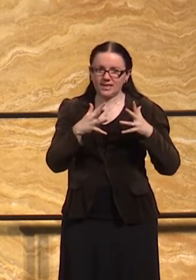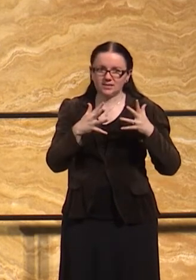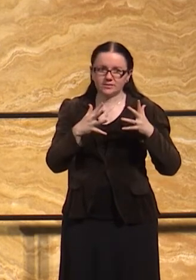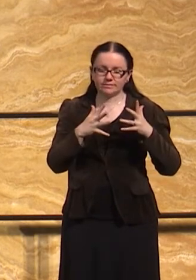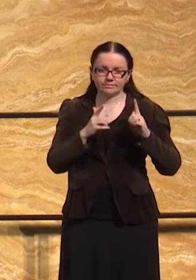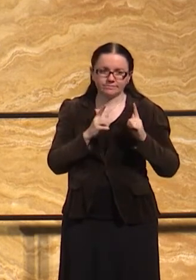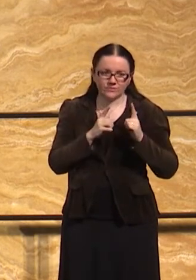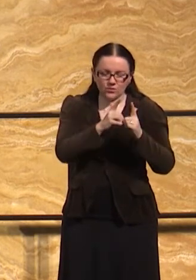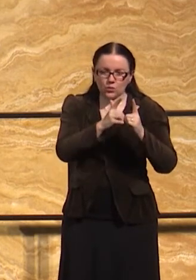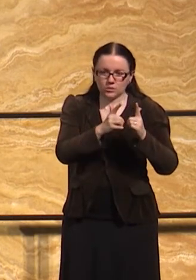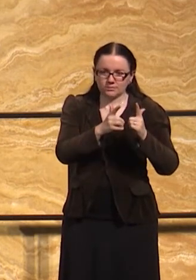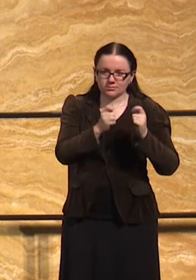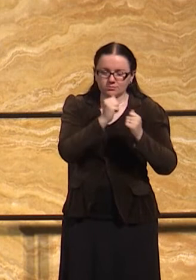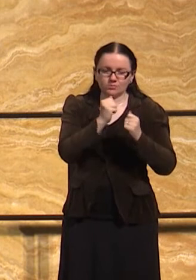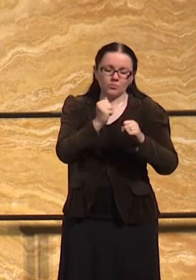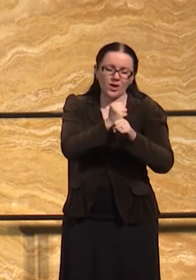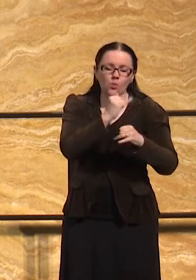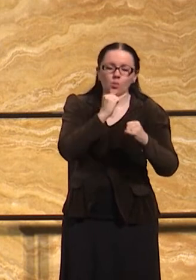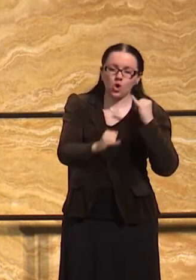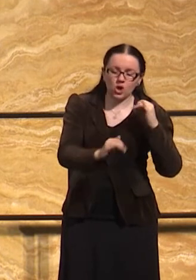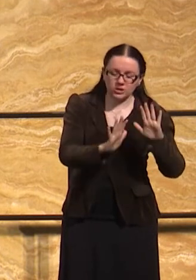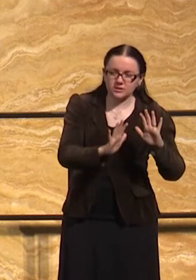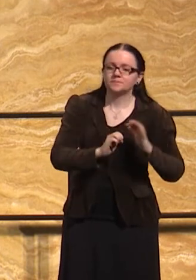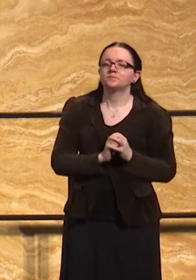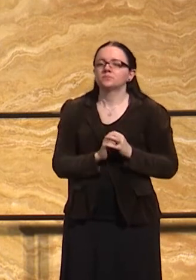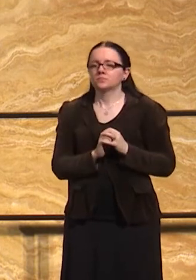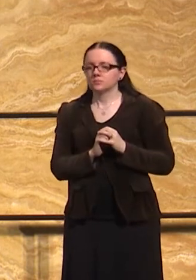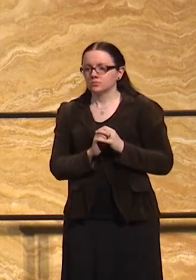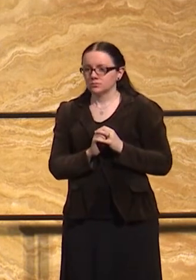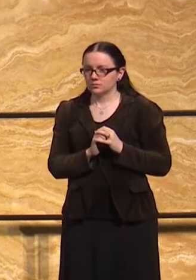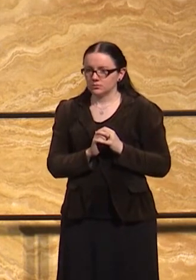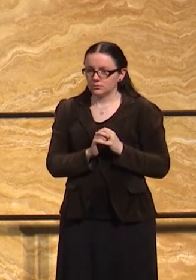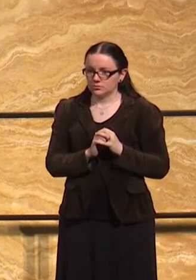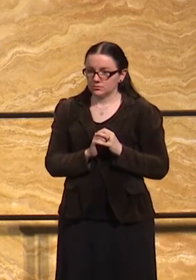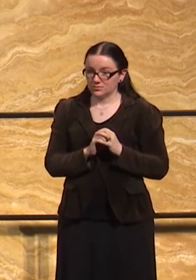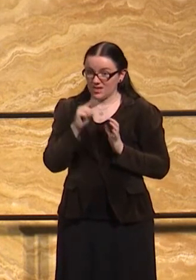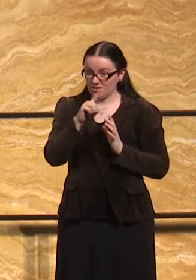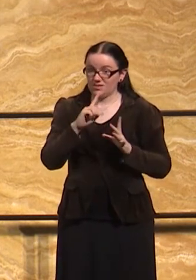in tensions in Indonesia with this humiliating